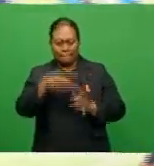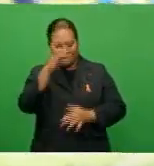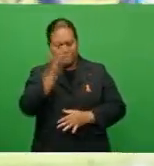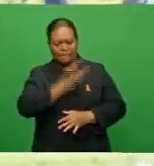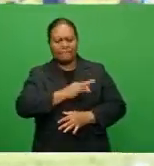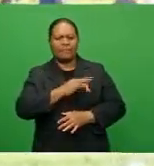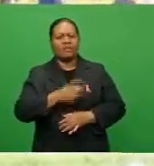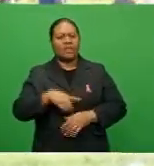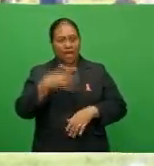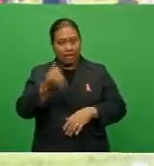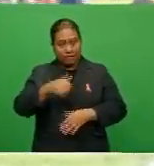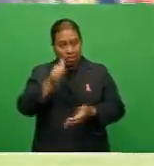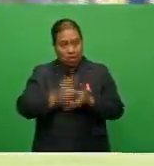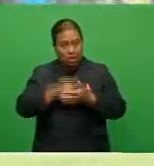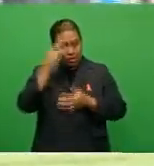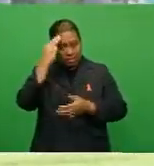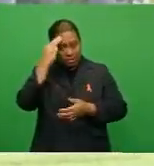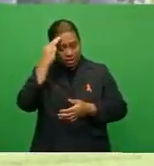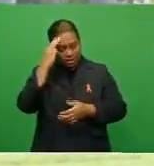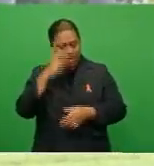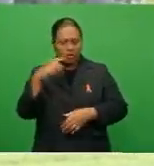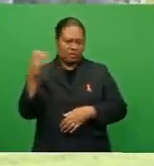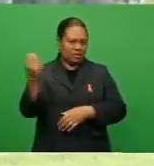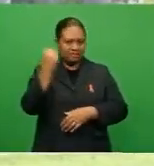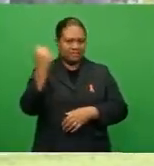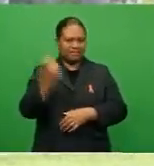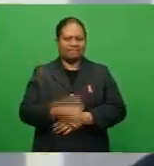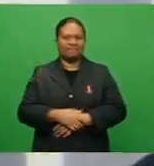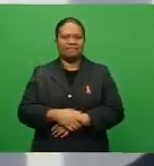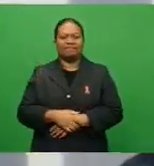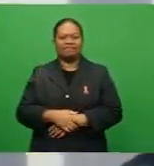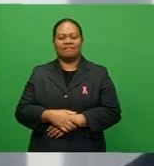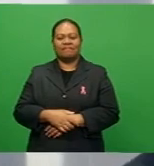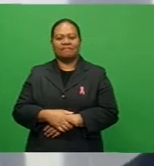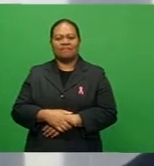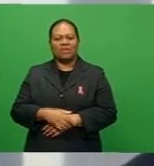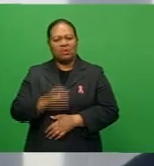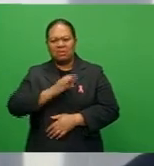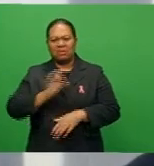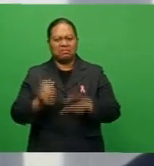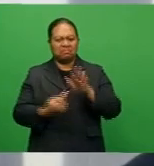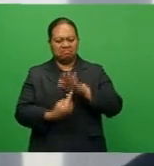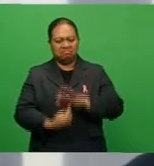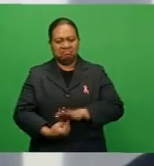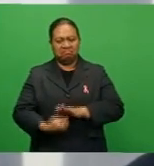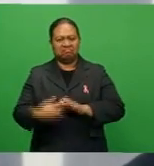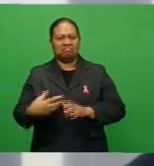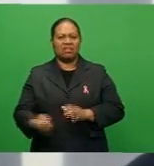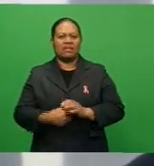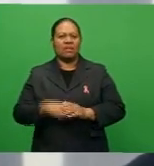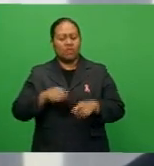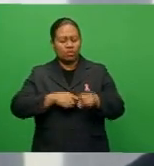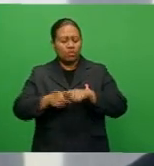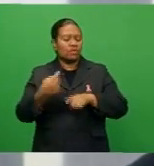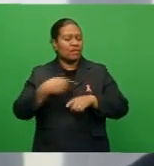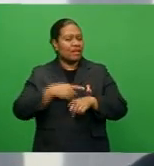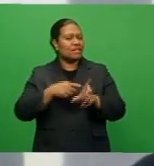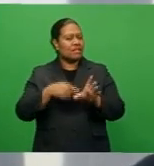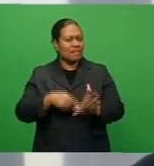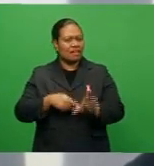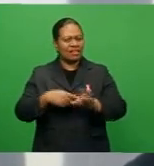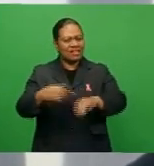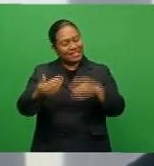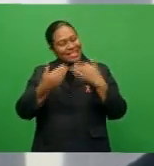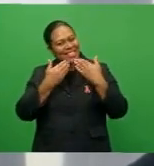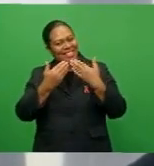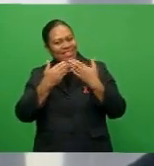team with the right mindset will come out victors. We are not discouraged by our age since most of us are young, but we are thankful